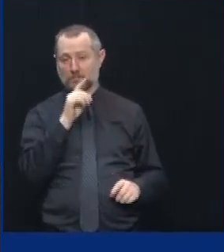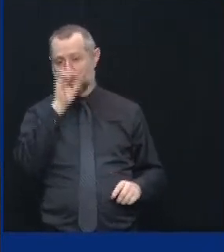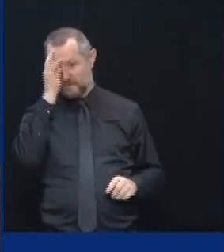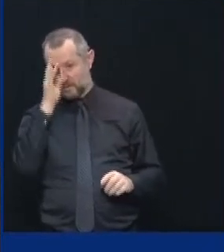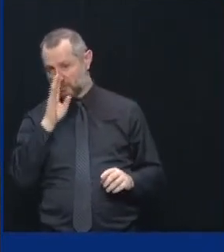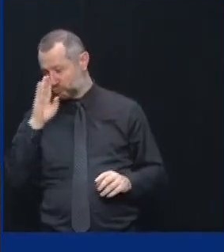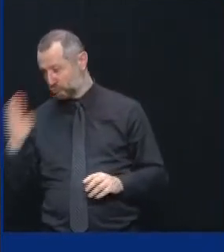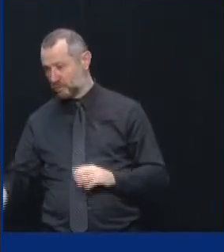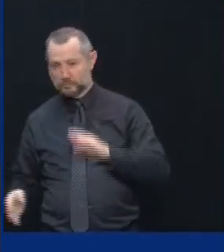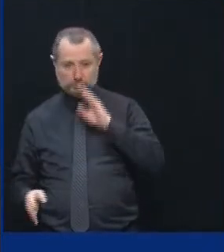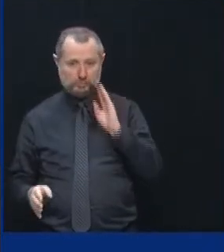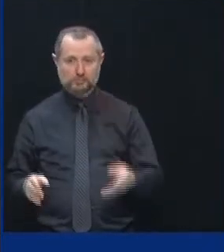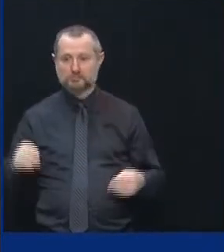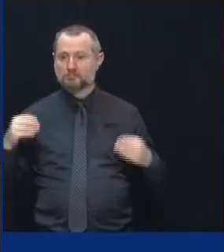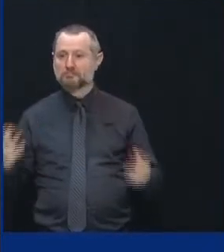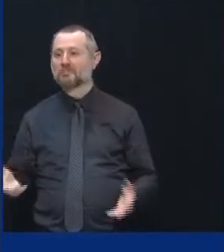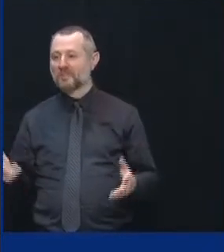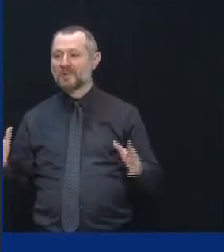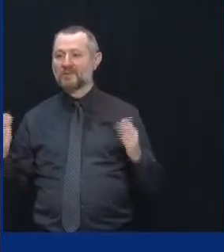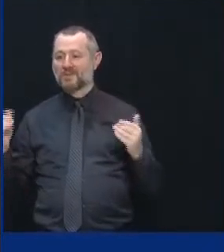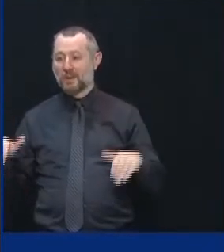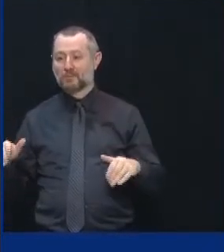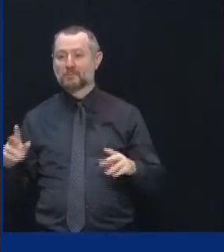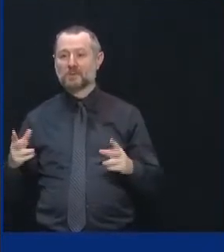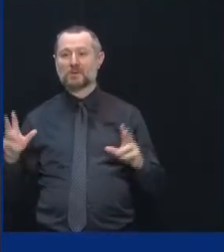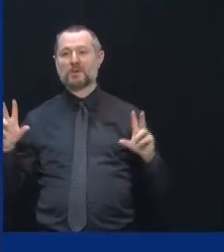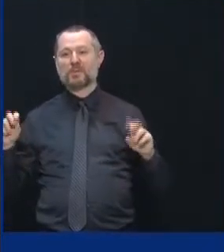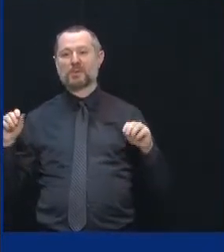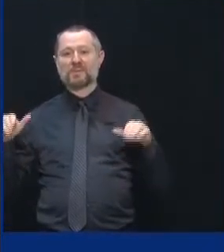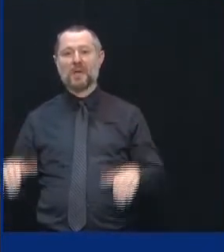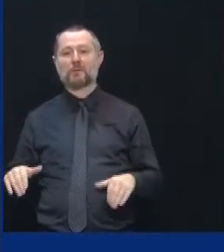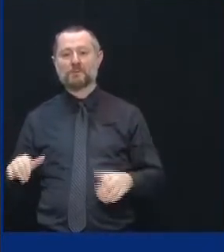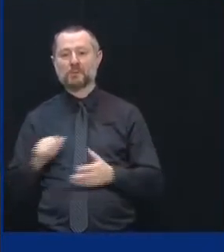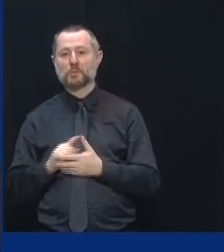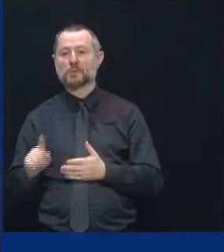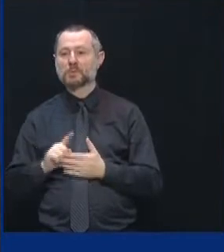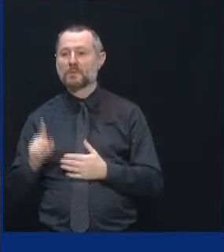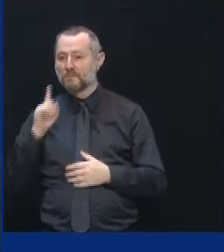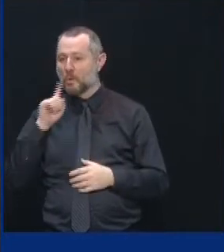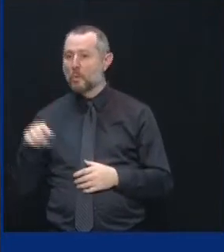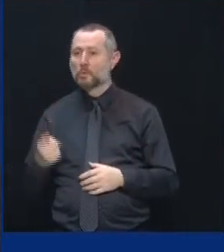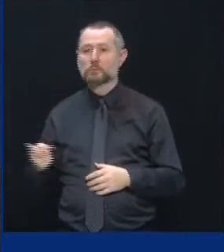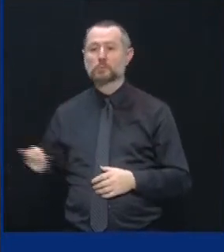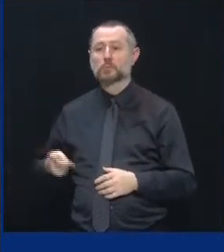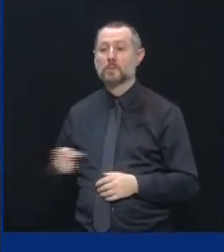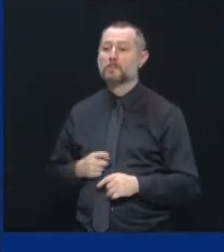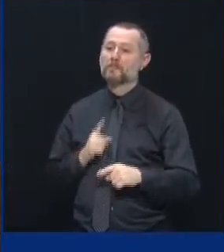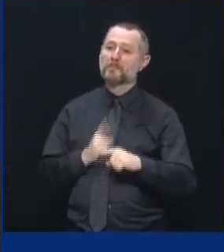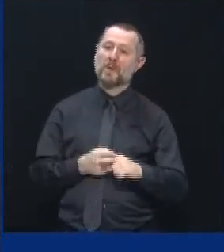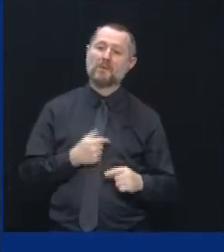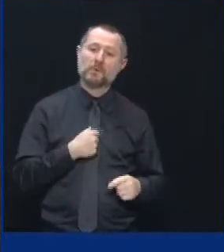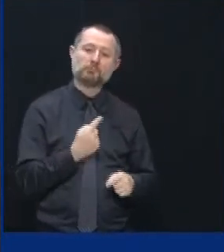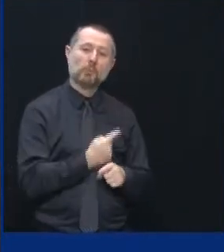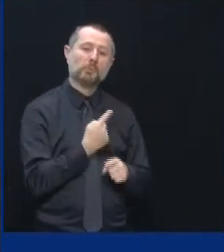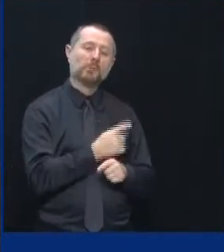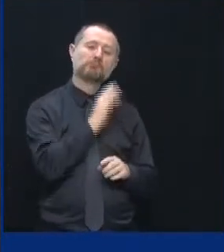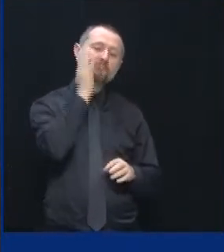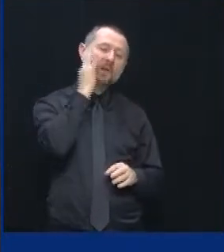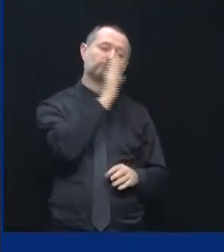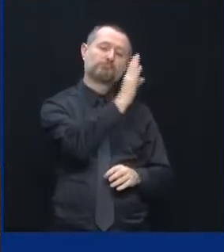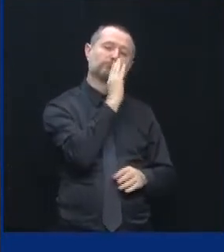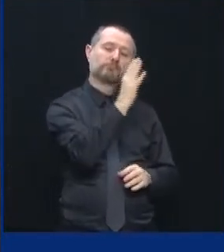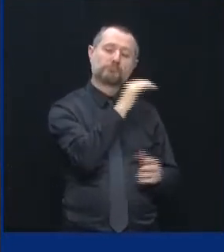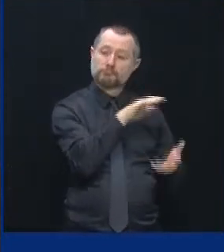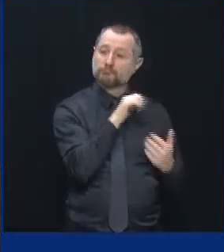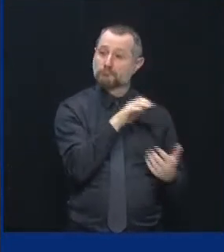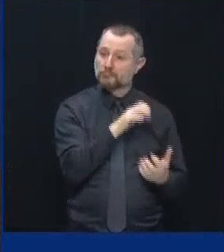30,000 vaccines per week just for these two sites on top of our allocation, and then we're going to have four